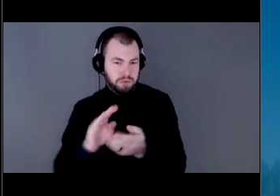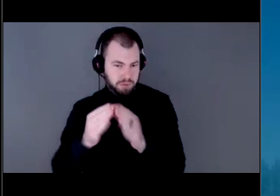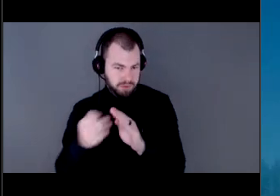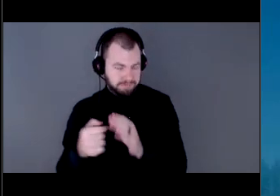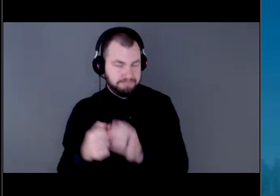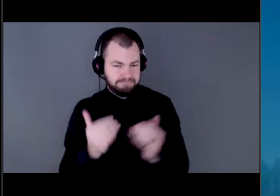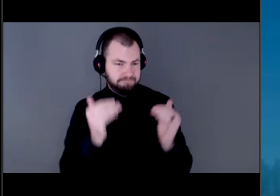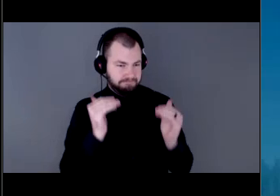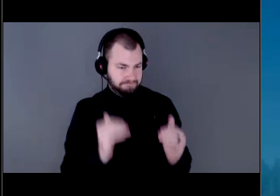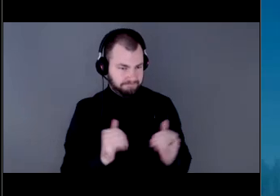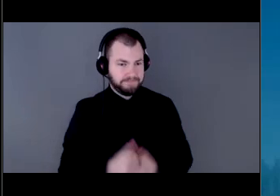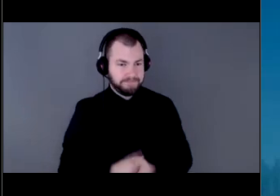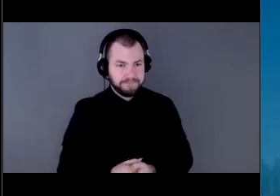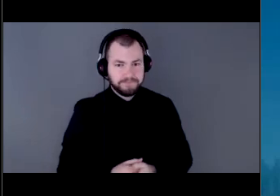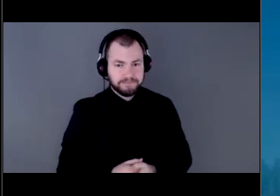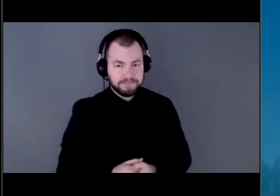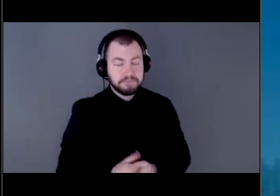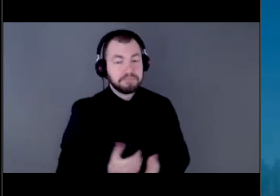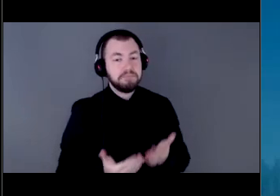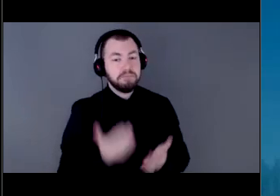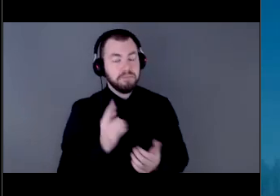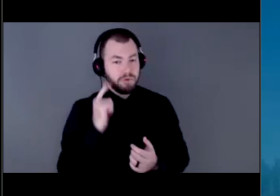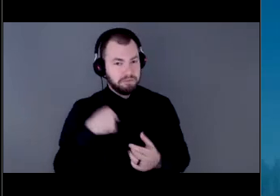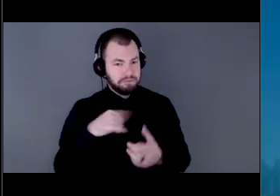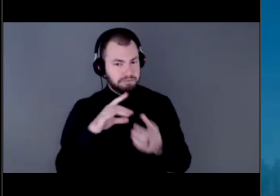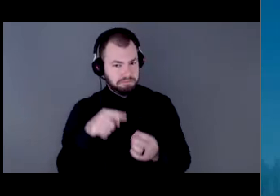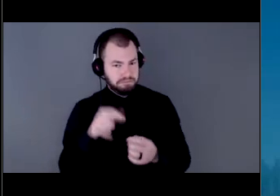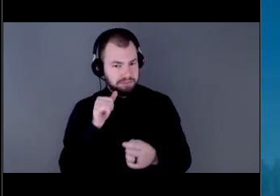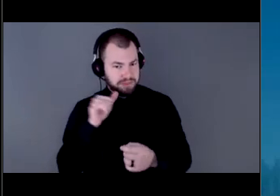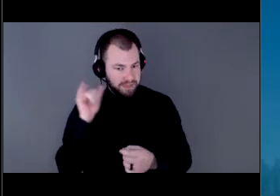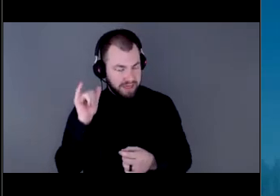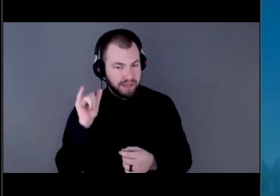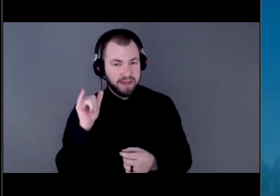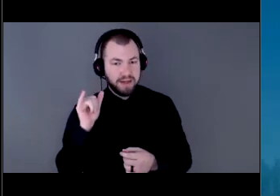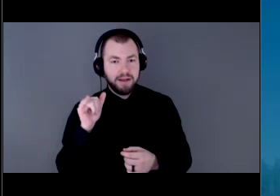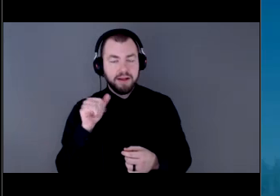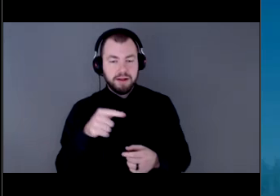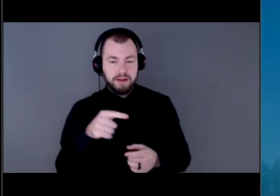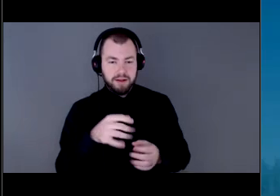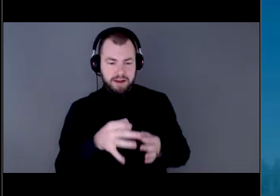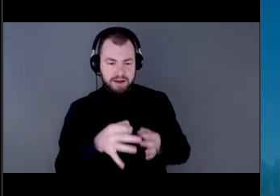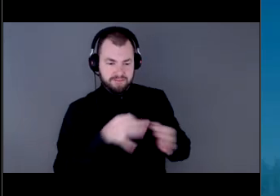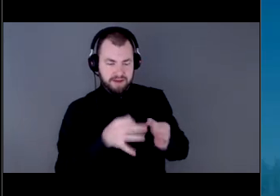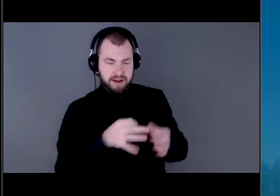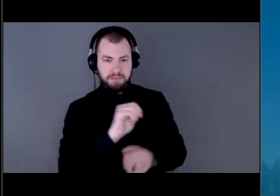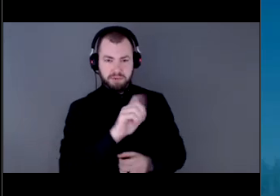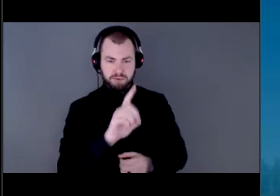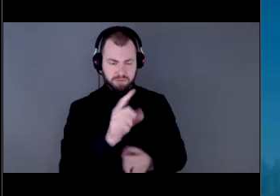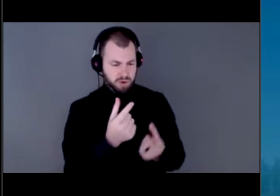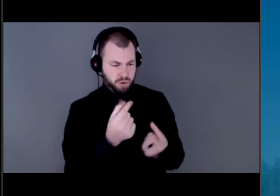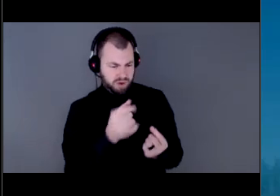So you might have heard me say this yesterday, clearly defining what, marine debris is. It's human sourced. We